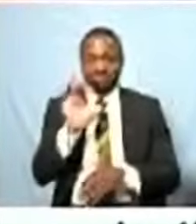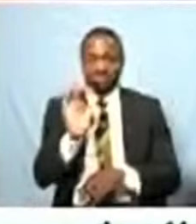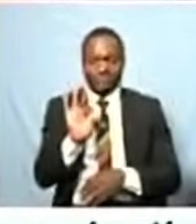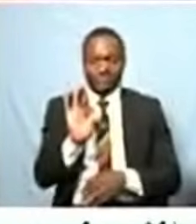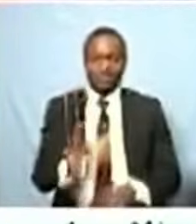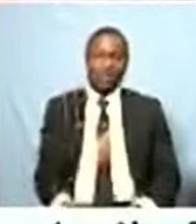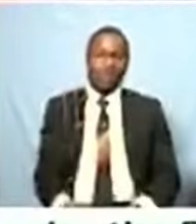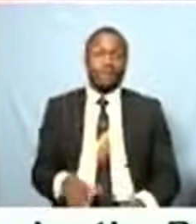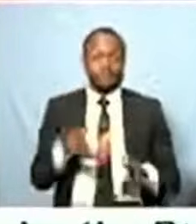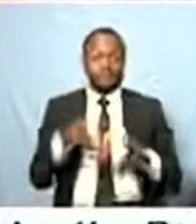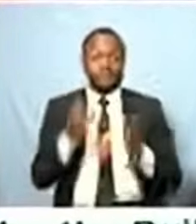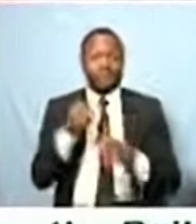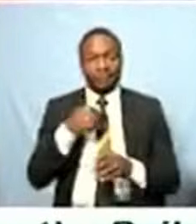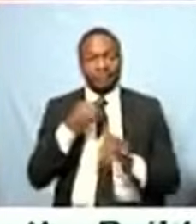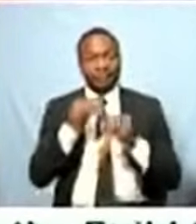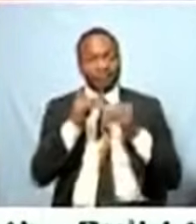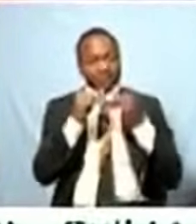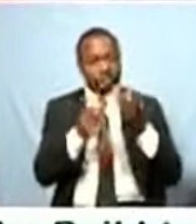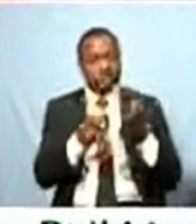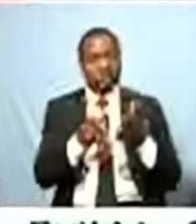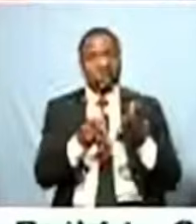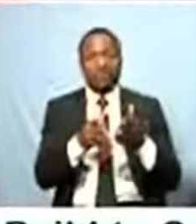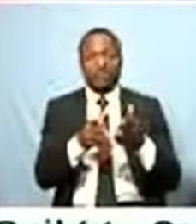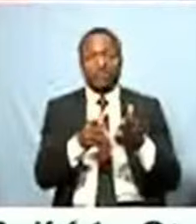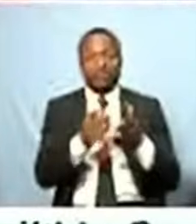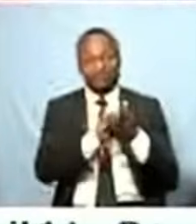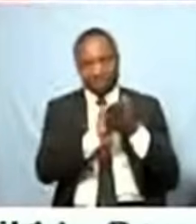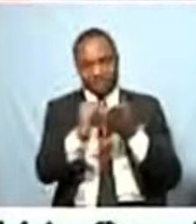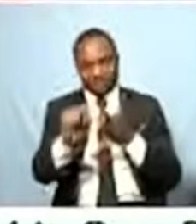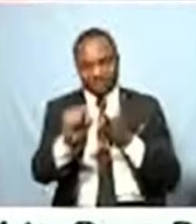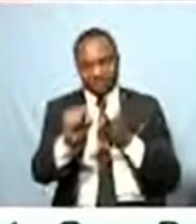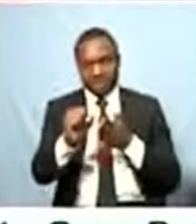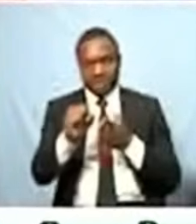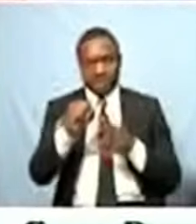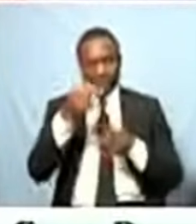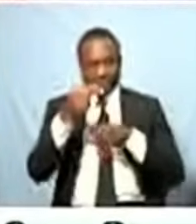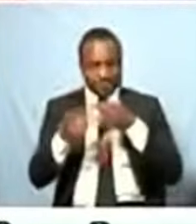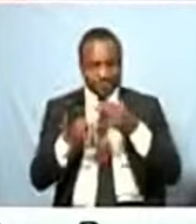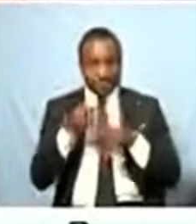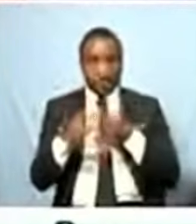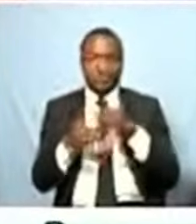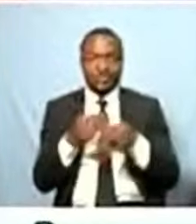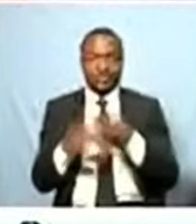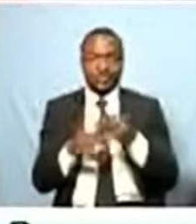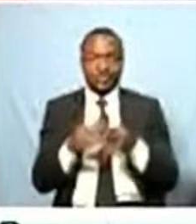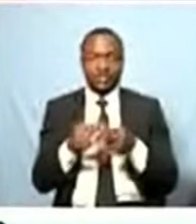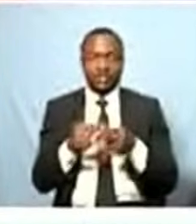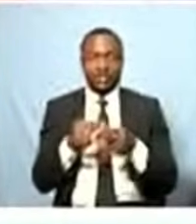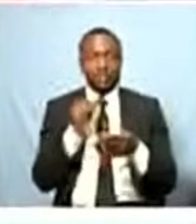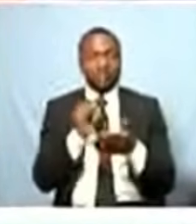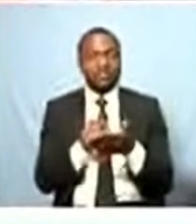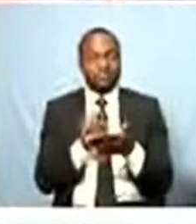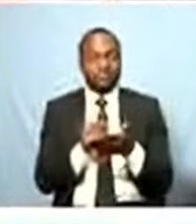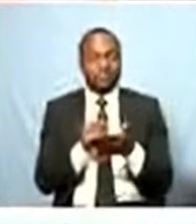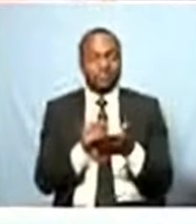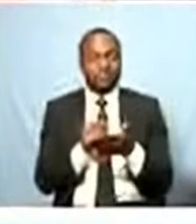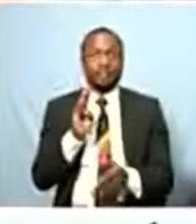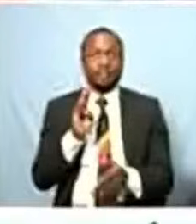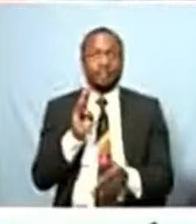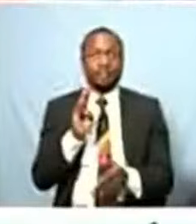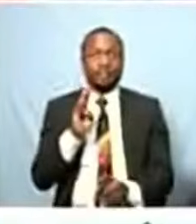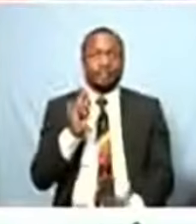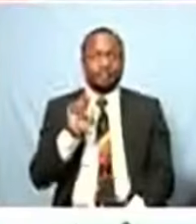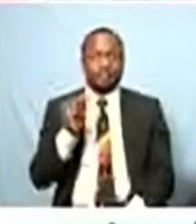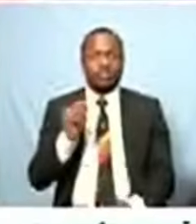Madam Speaker, allow me to provide a brief statement on the meaning of the phrase Build to Care